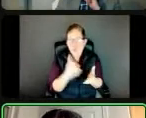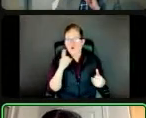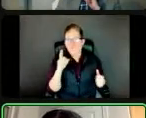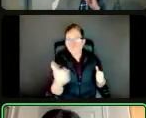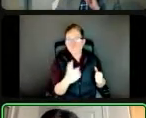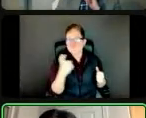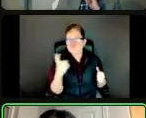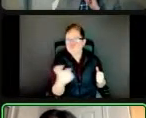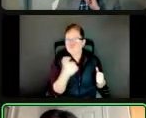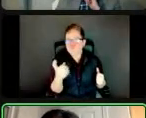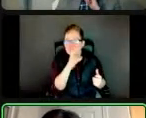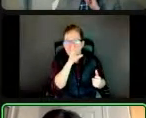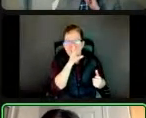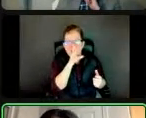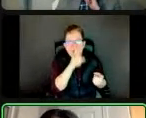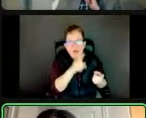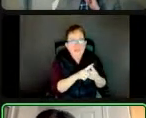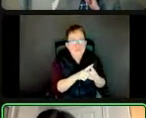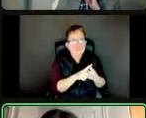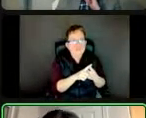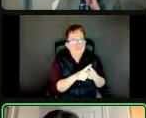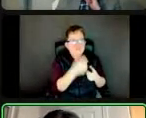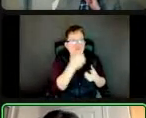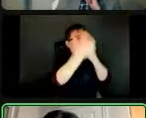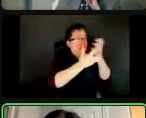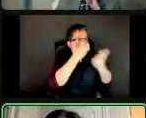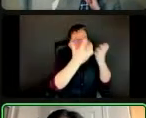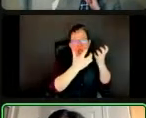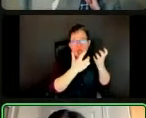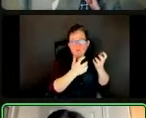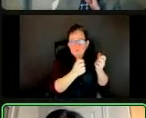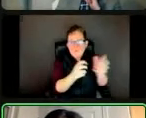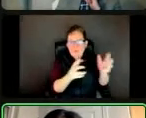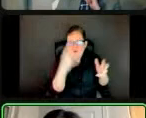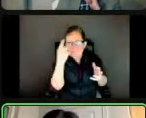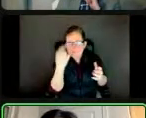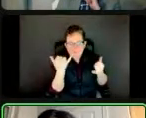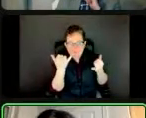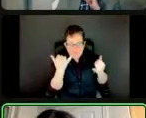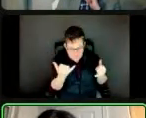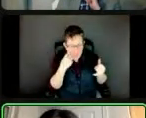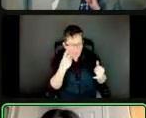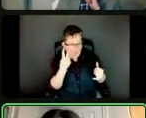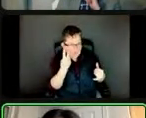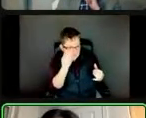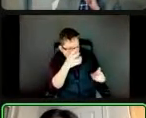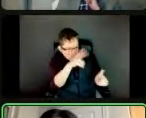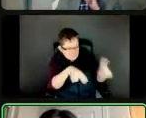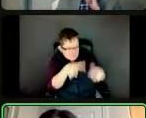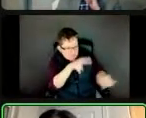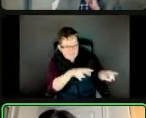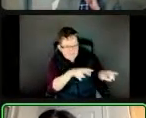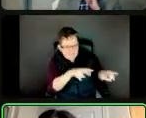he'd be talking to randomly, screaming randomly. But now when I see him, especially over the last few